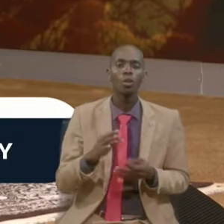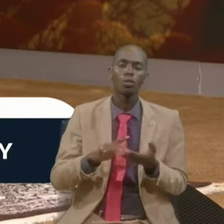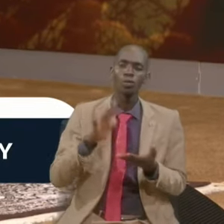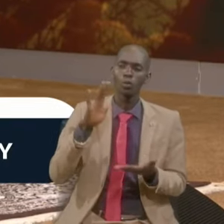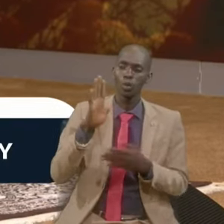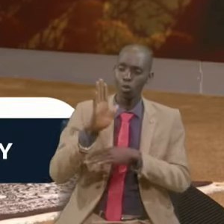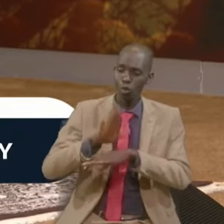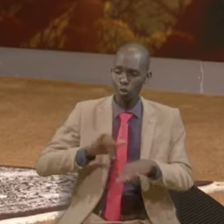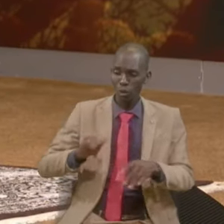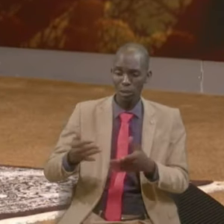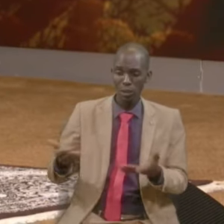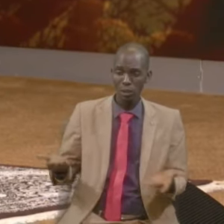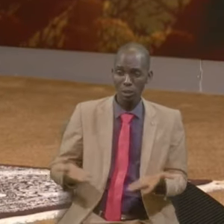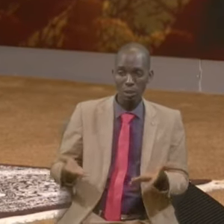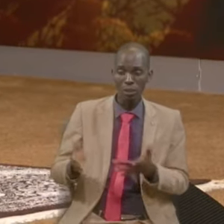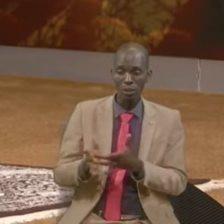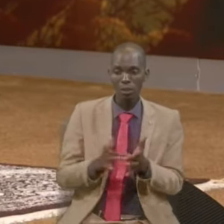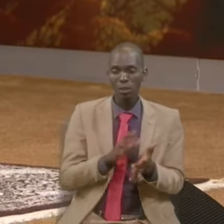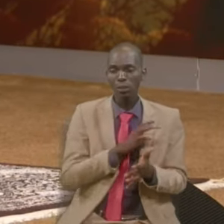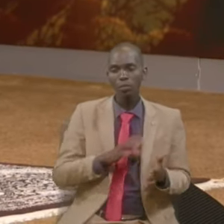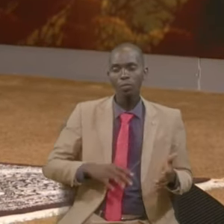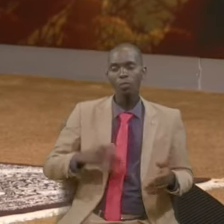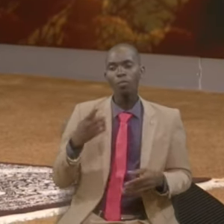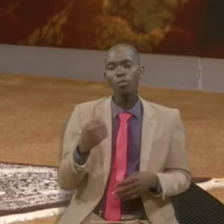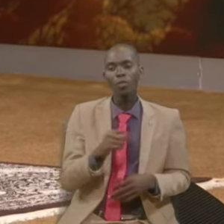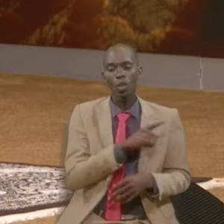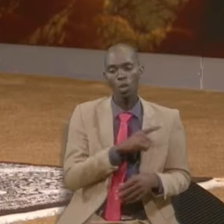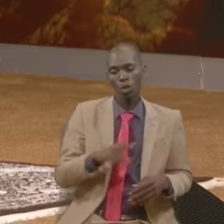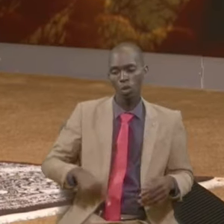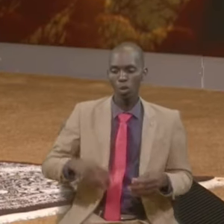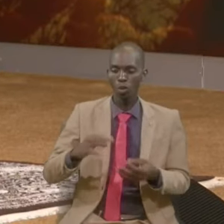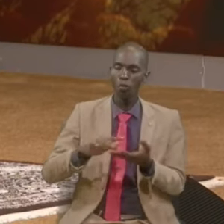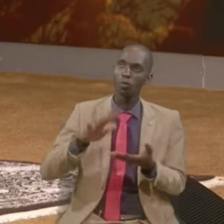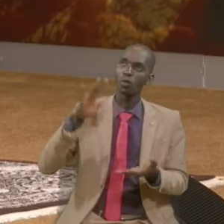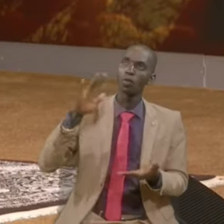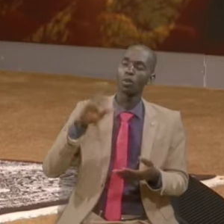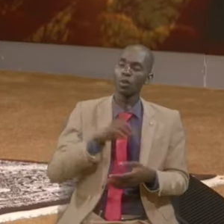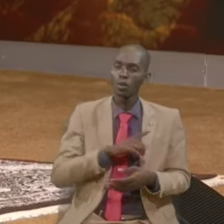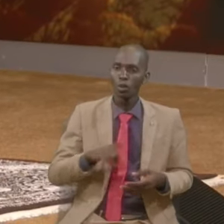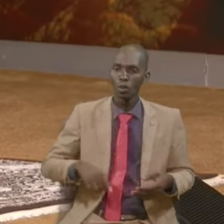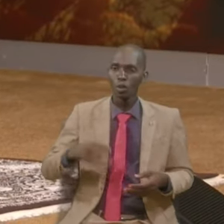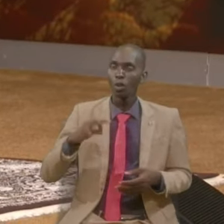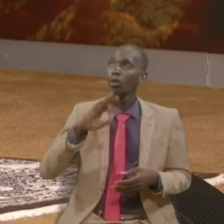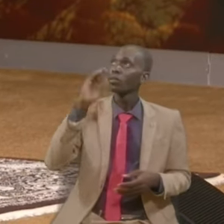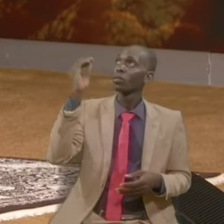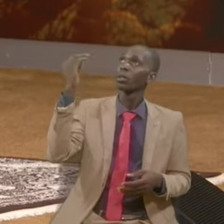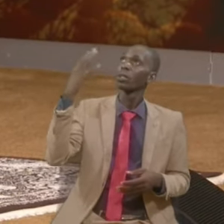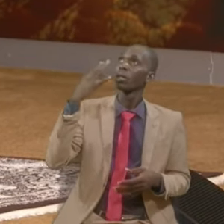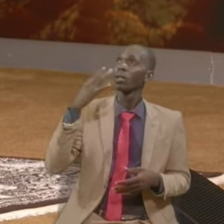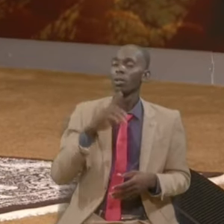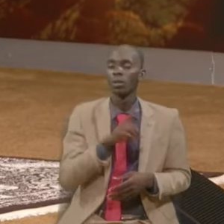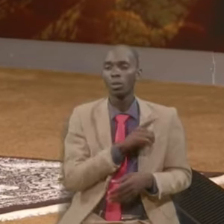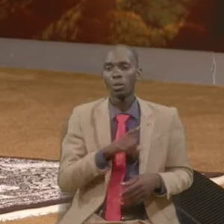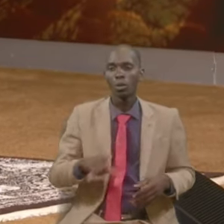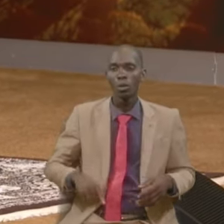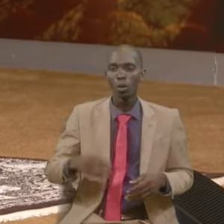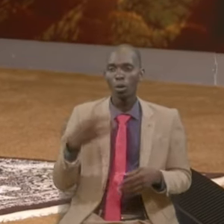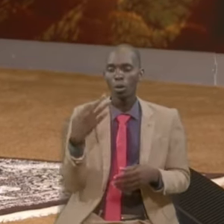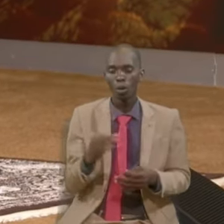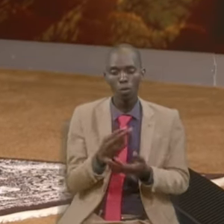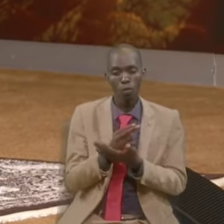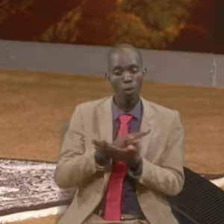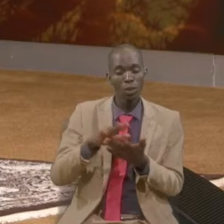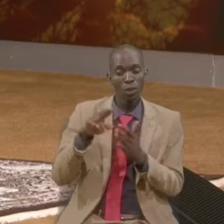Lord of glory. The Lord of, is the Lord of grace, is the Lord of godliness, is the Lord of the